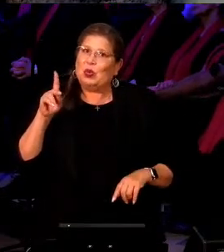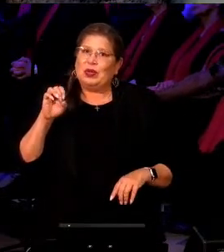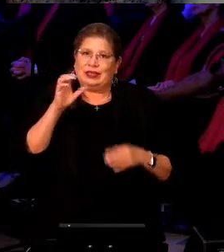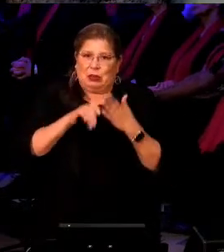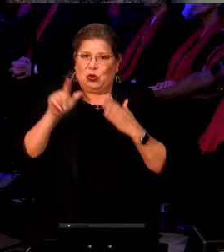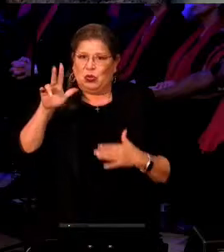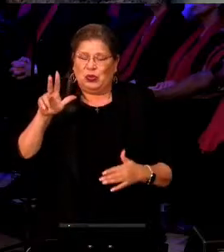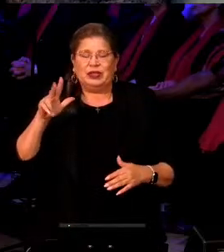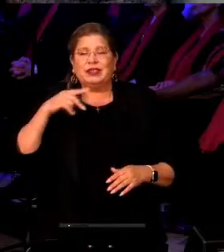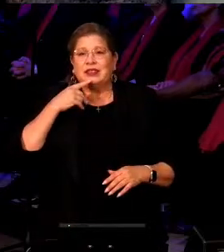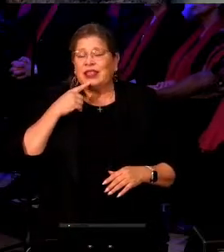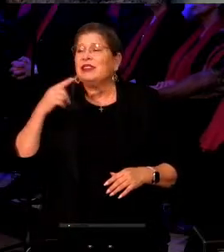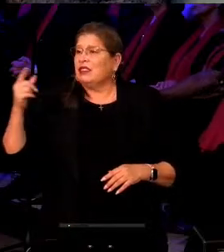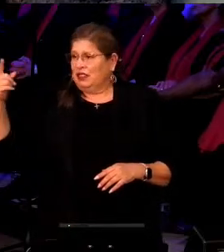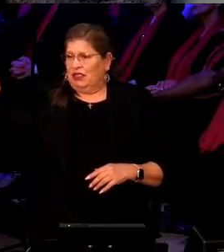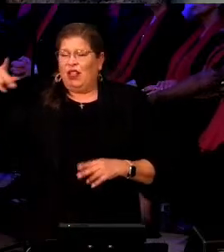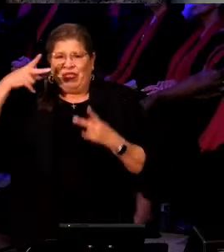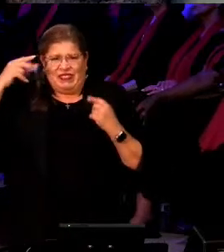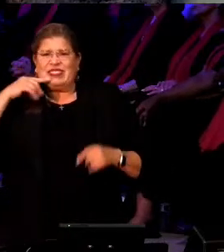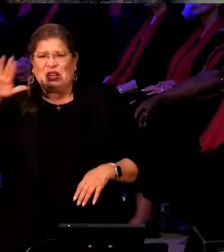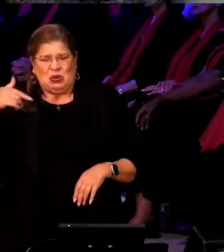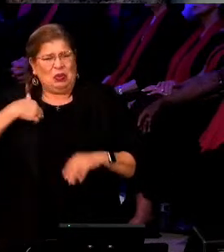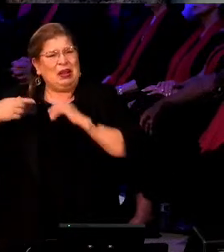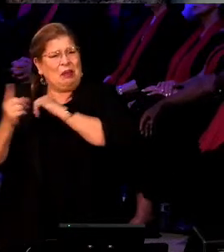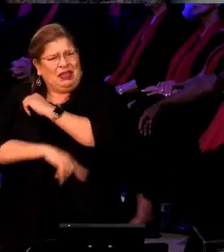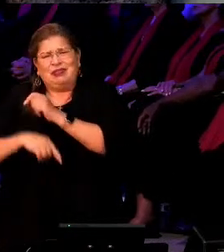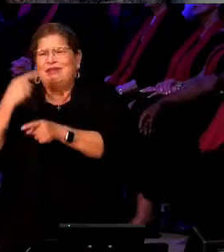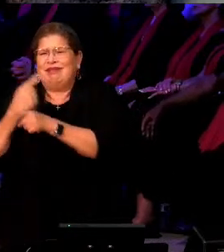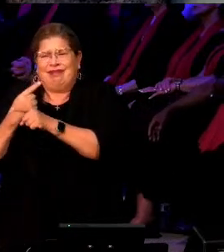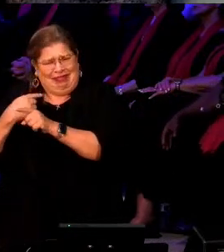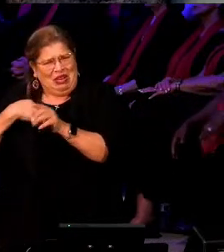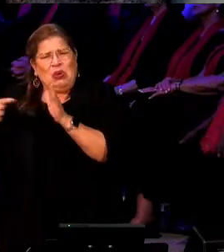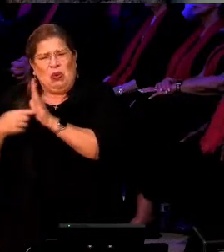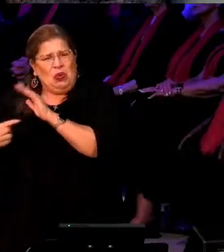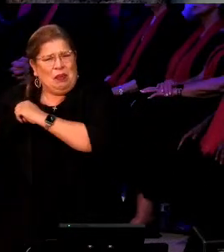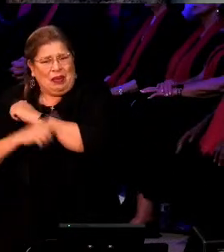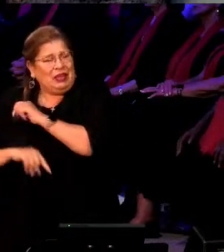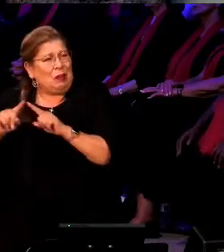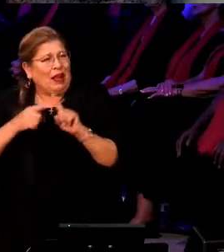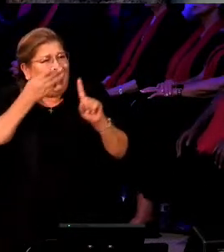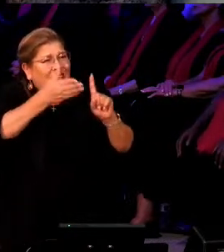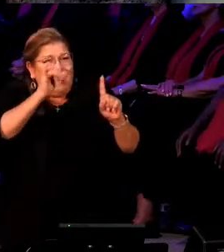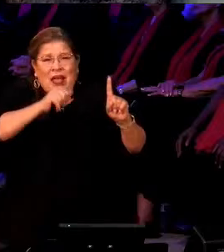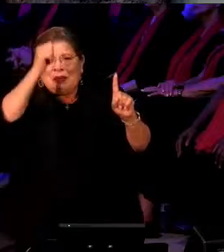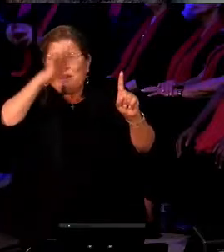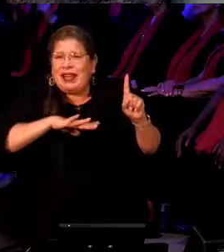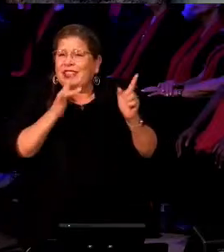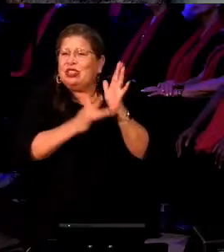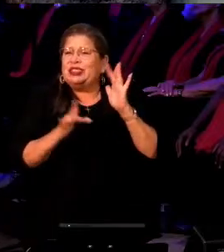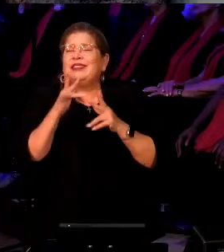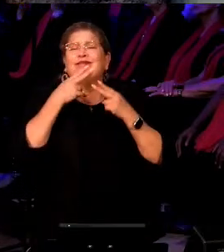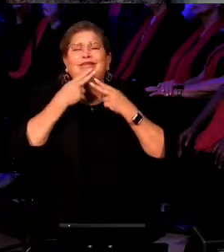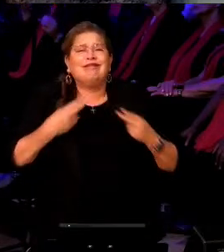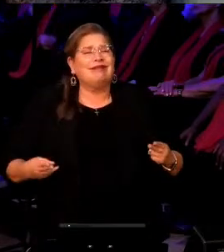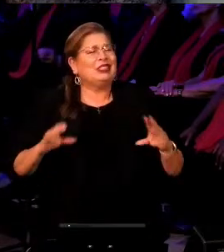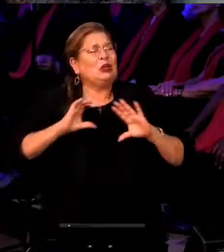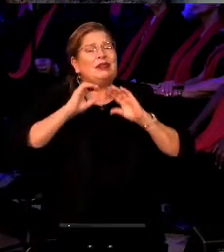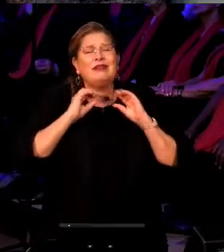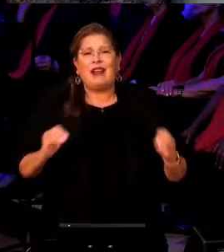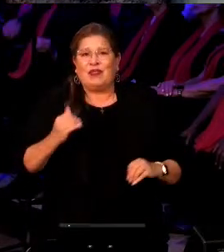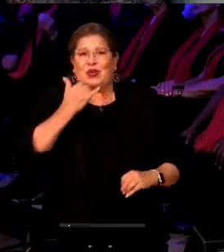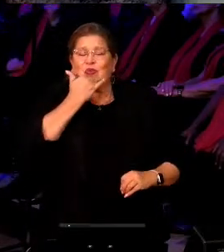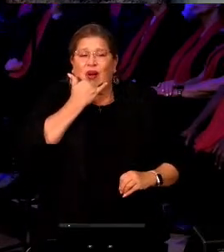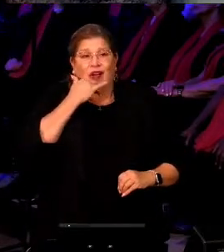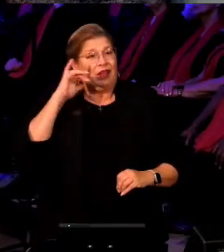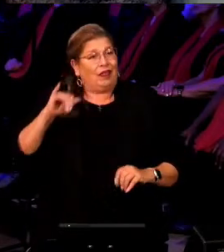are punished justly, for we are getting what our deeds deserve, but this man has done nothing wrong. That is the